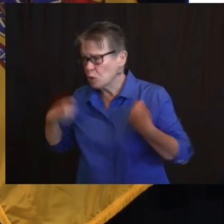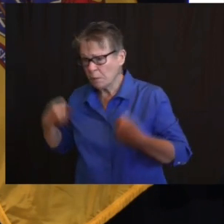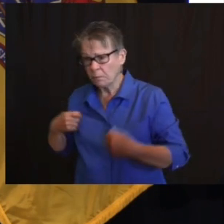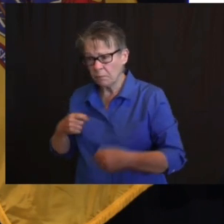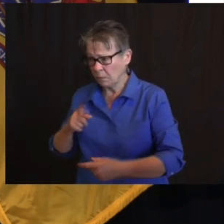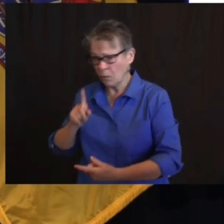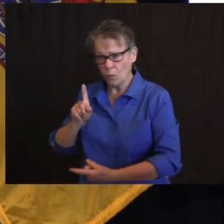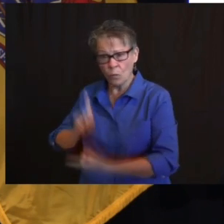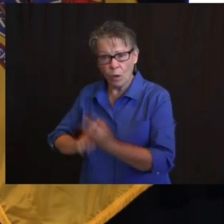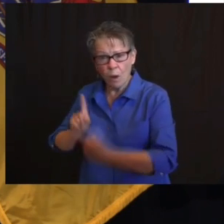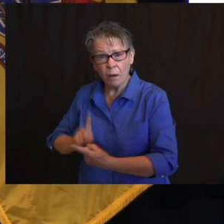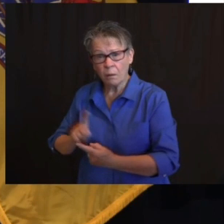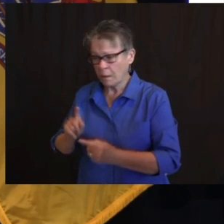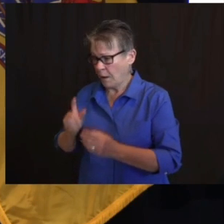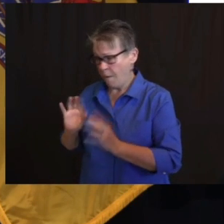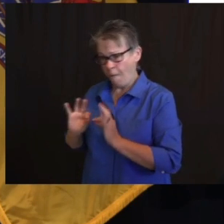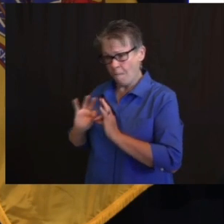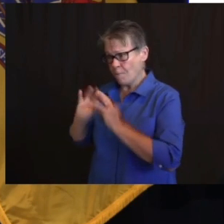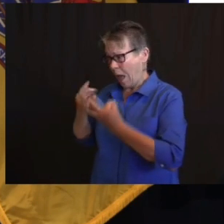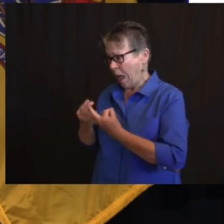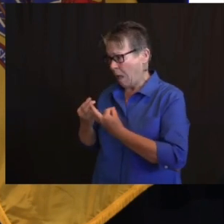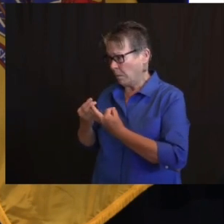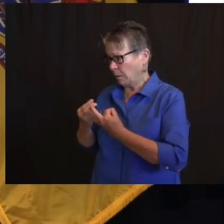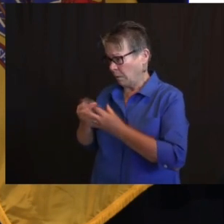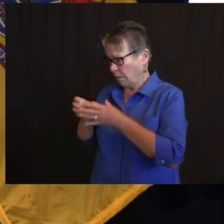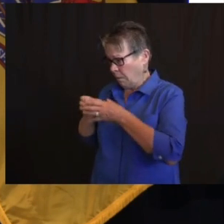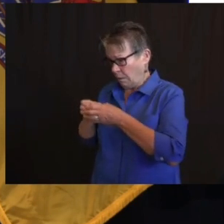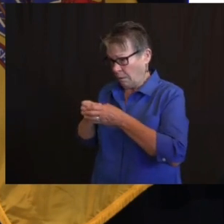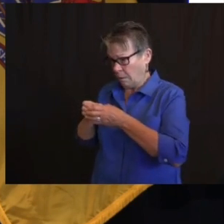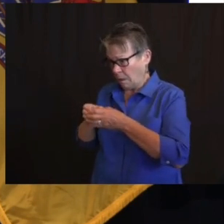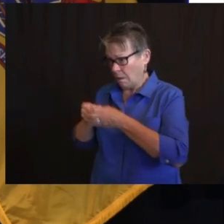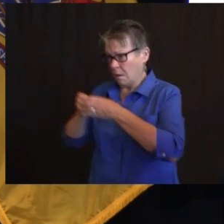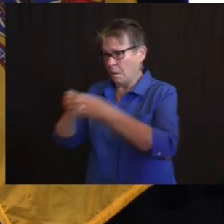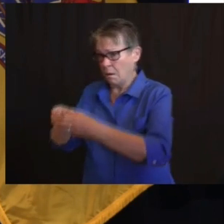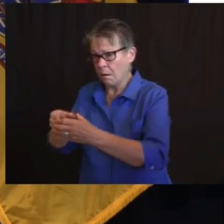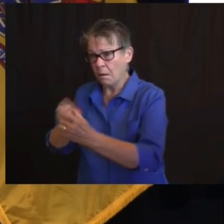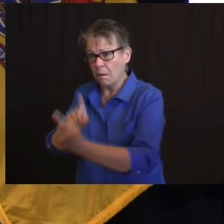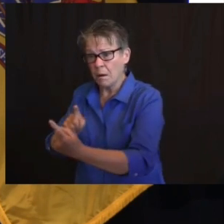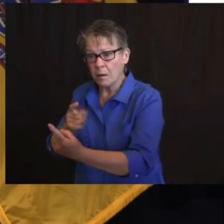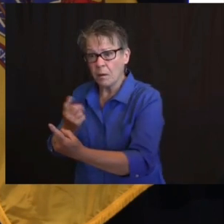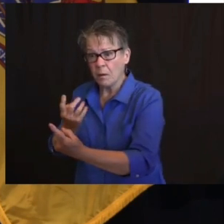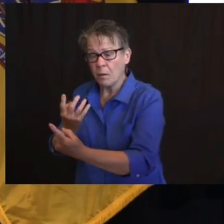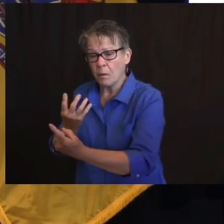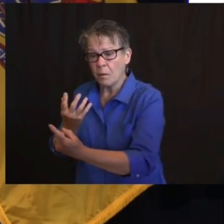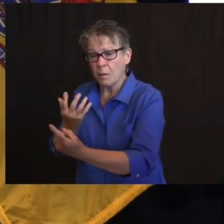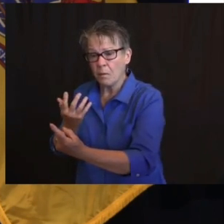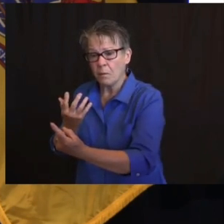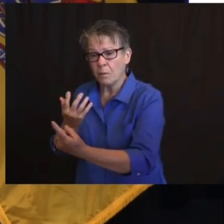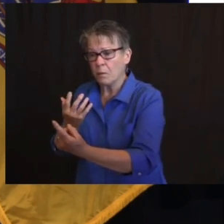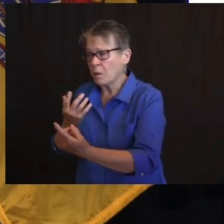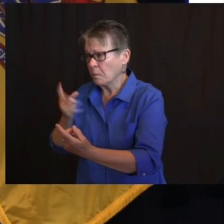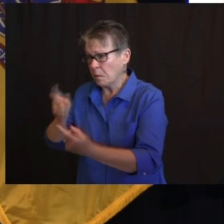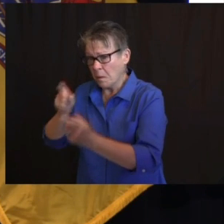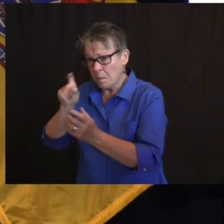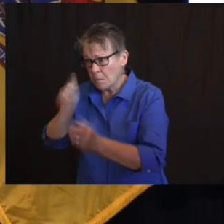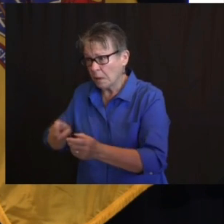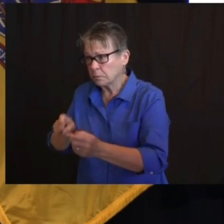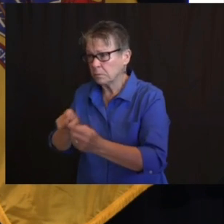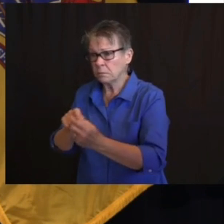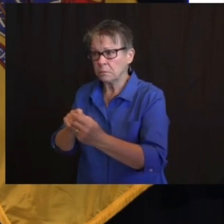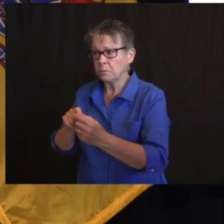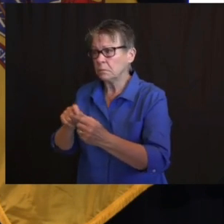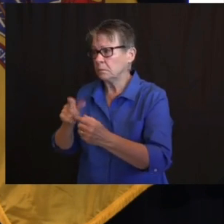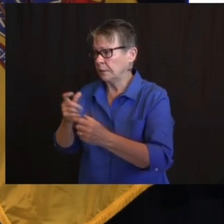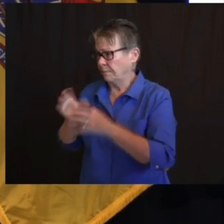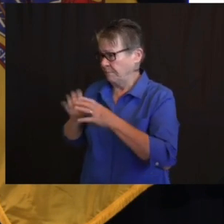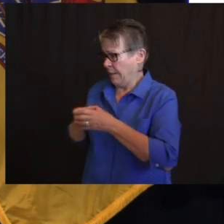people? We've heard from a lot of folks who are want to know the status of day programs for the state's disabled